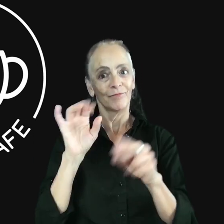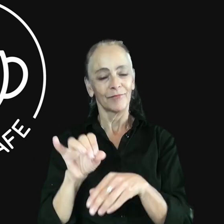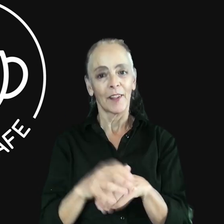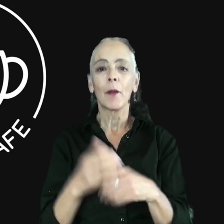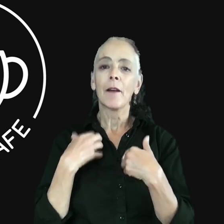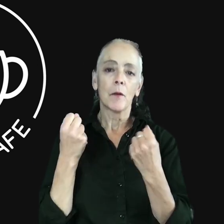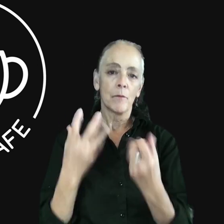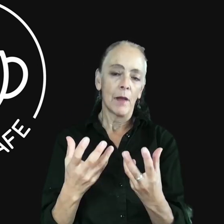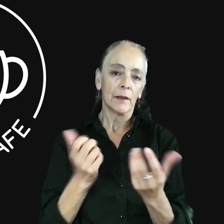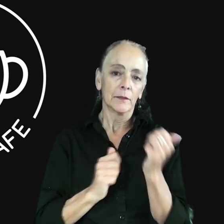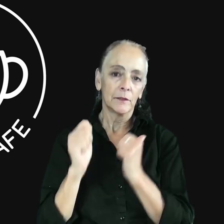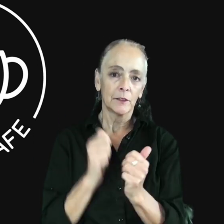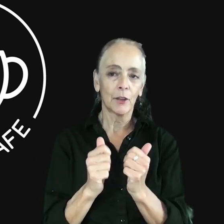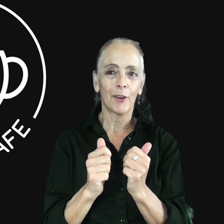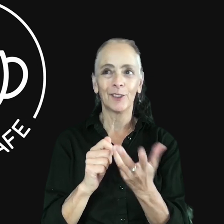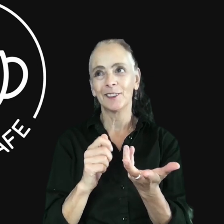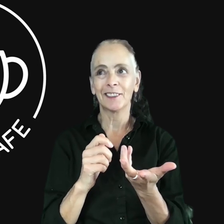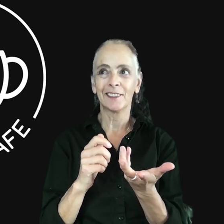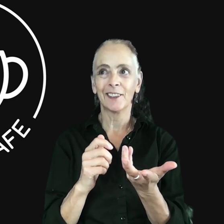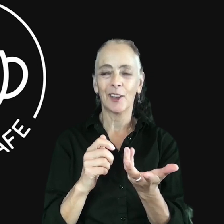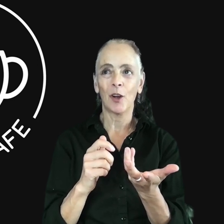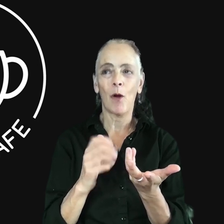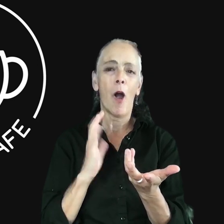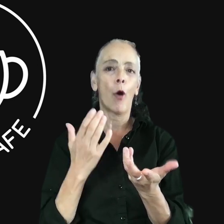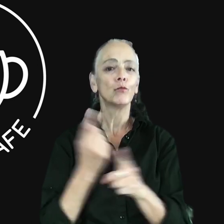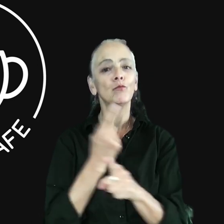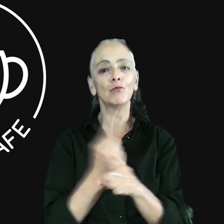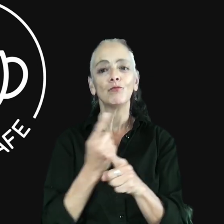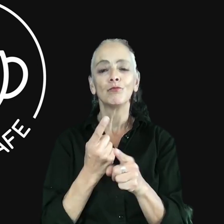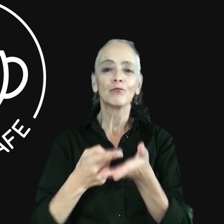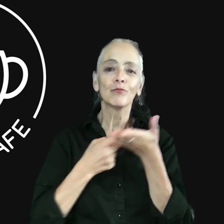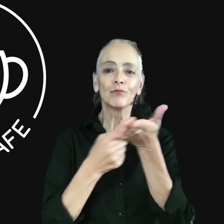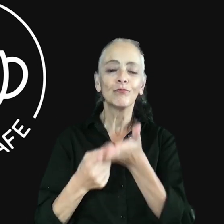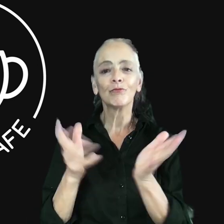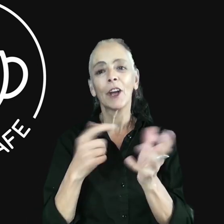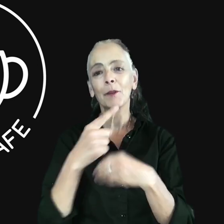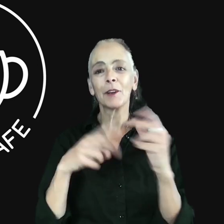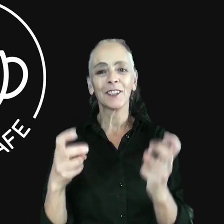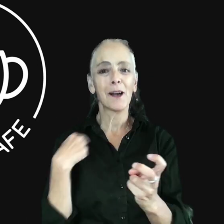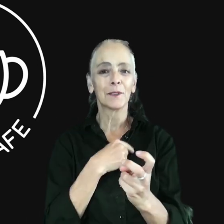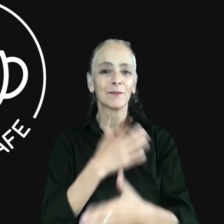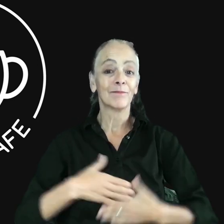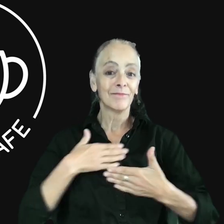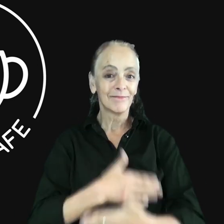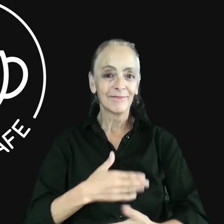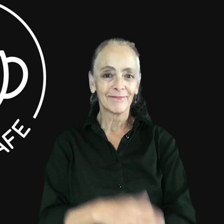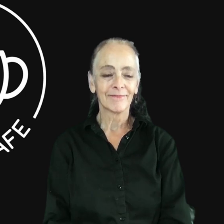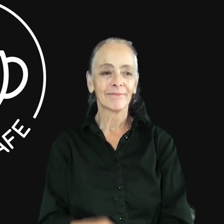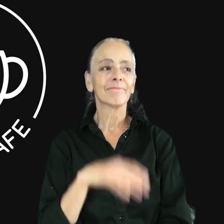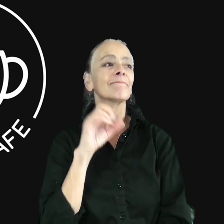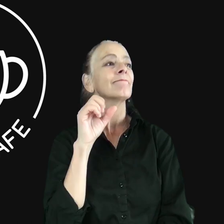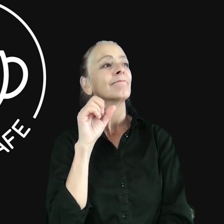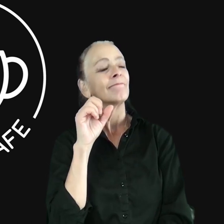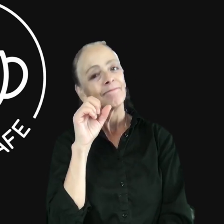these and so it should be just like our usual conversations of chatting about topics that we enjoy yep yep that's